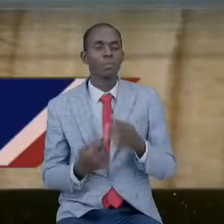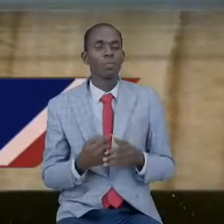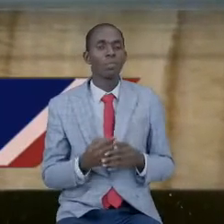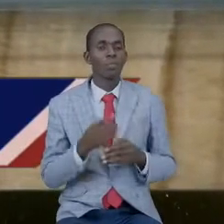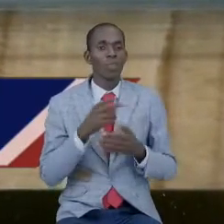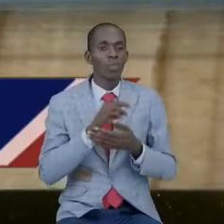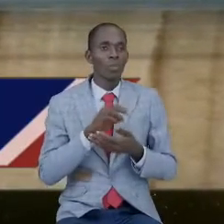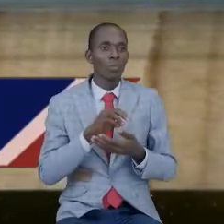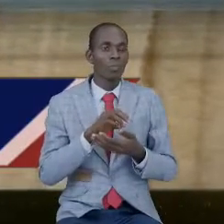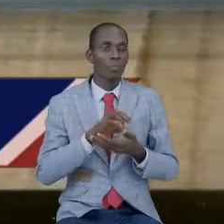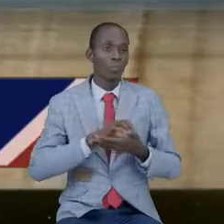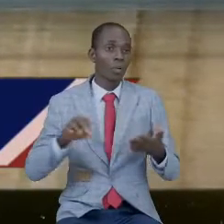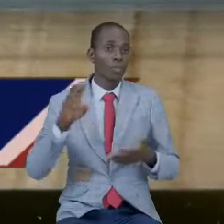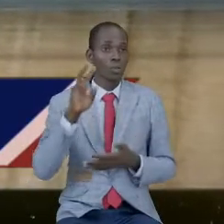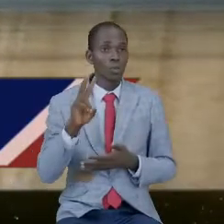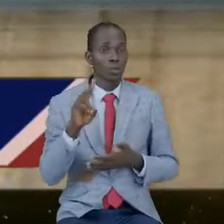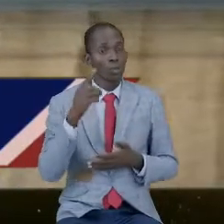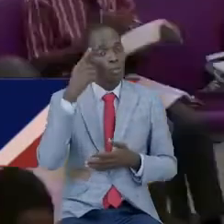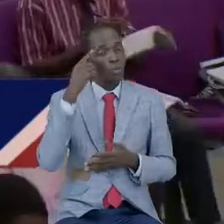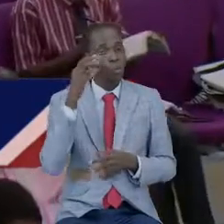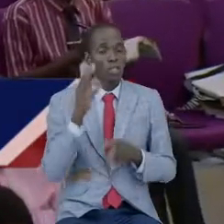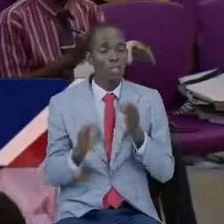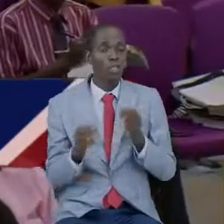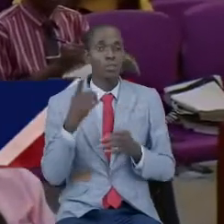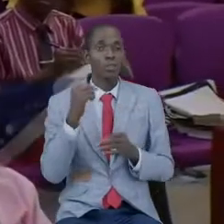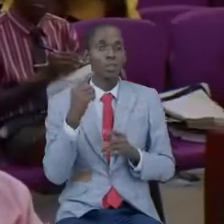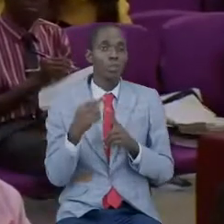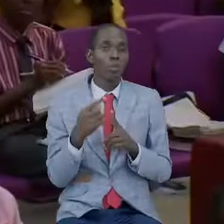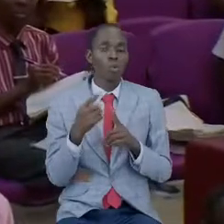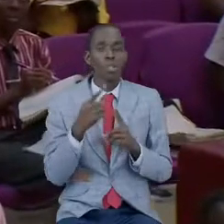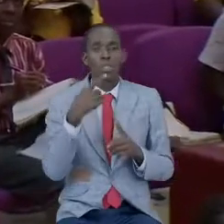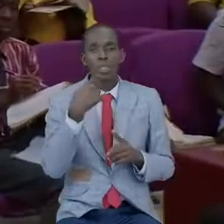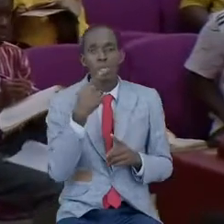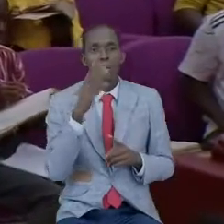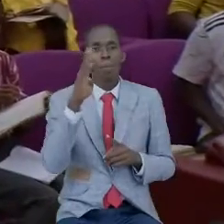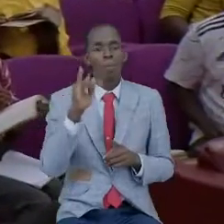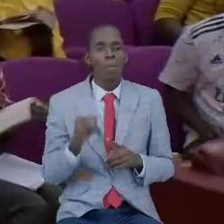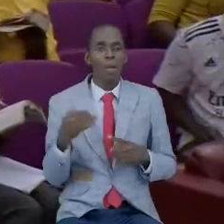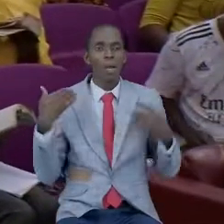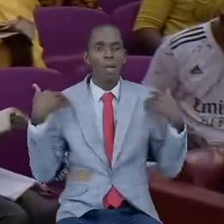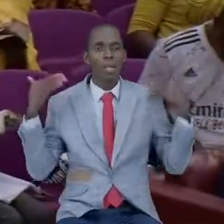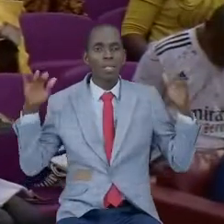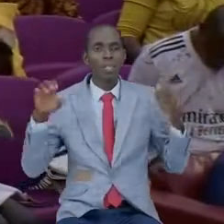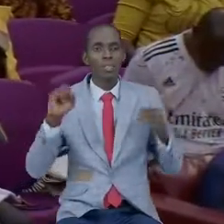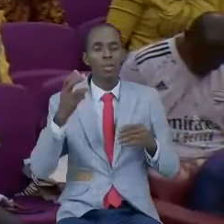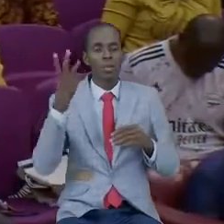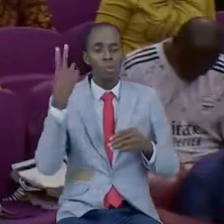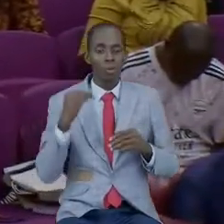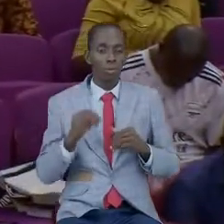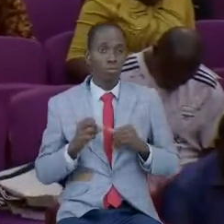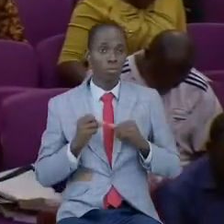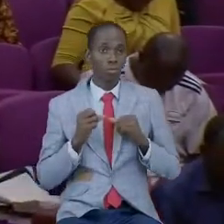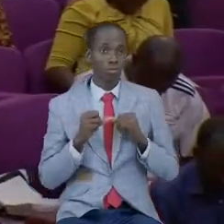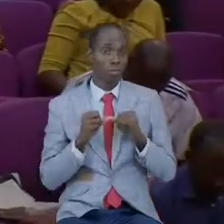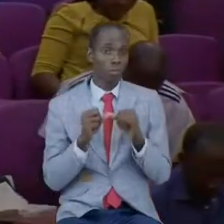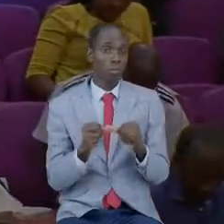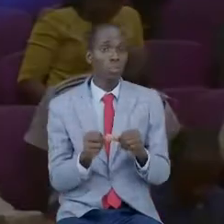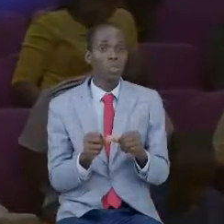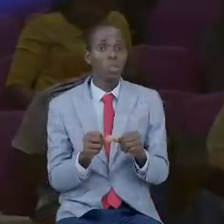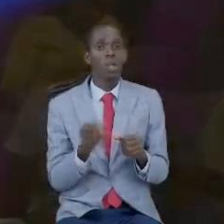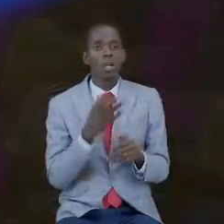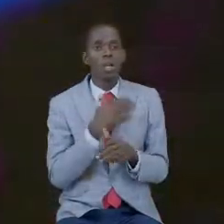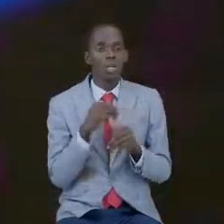for if the word spoken by angels was steadfast, and